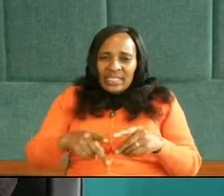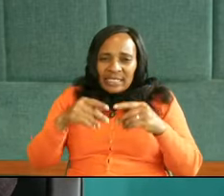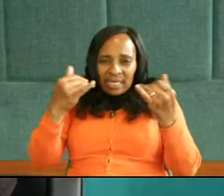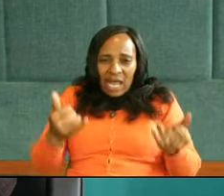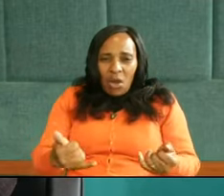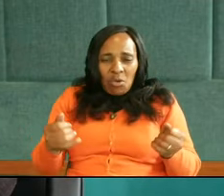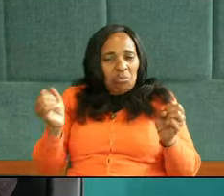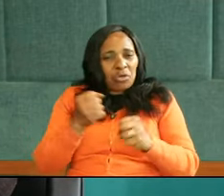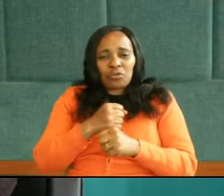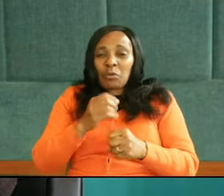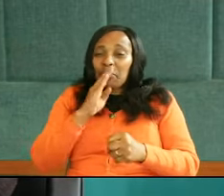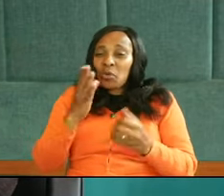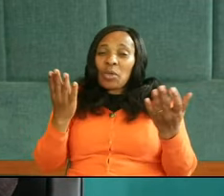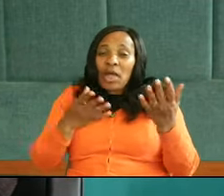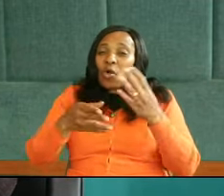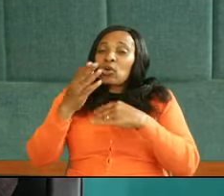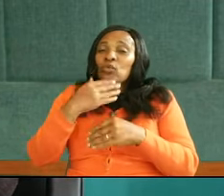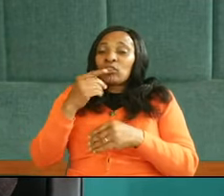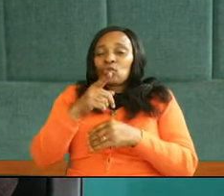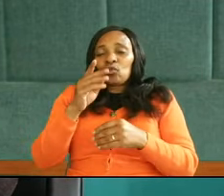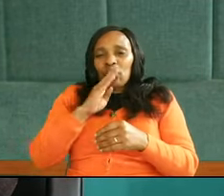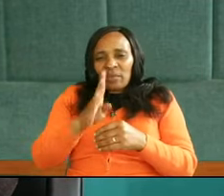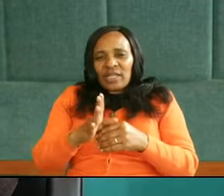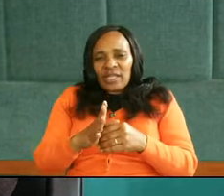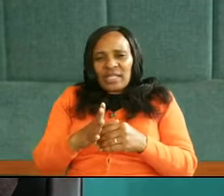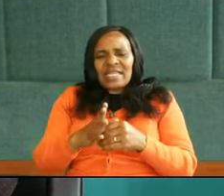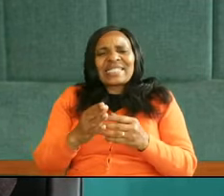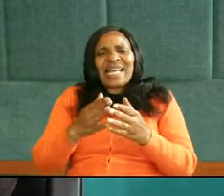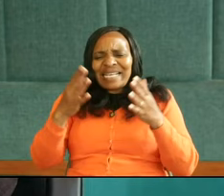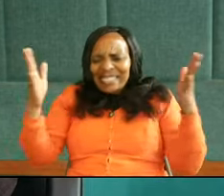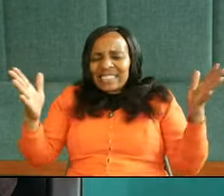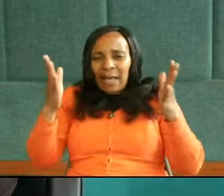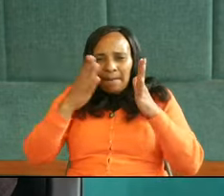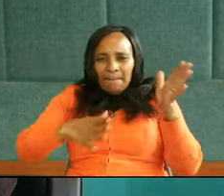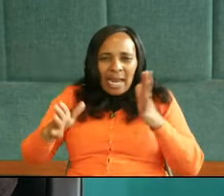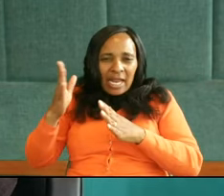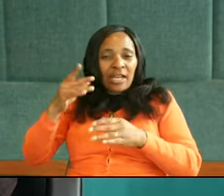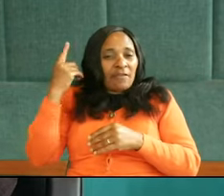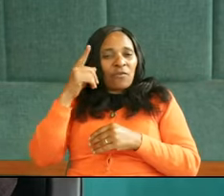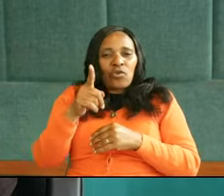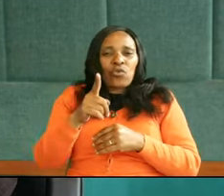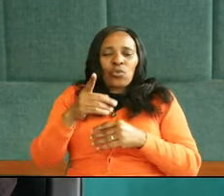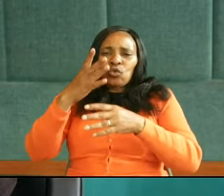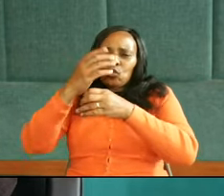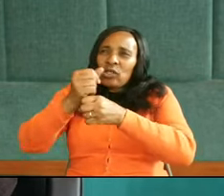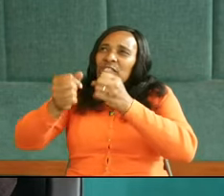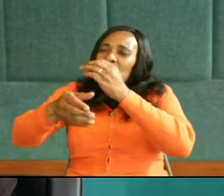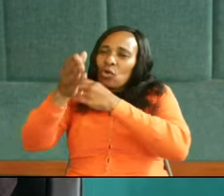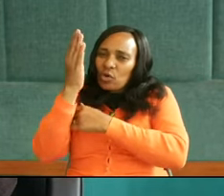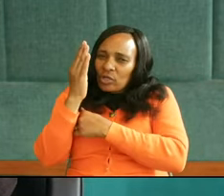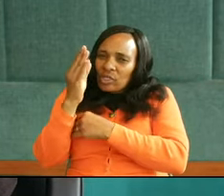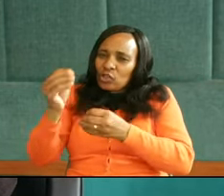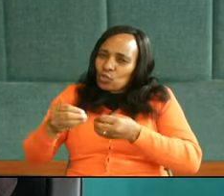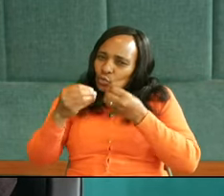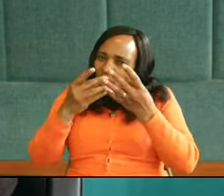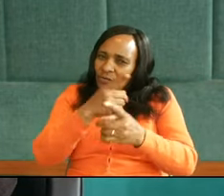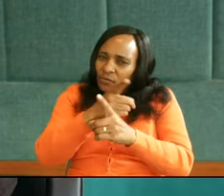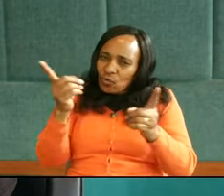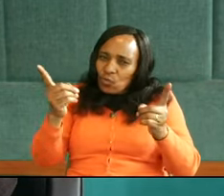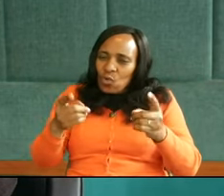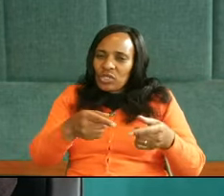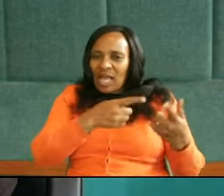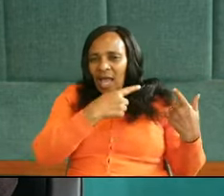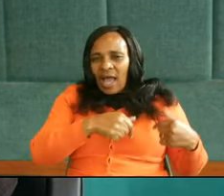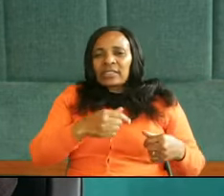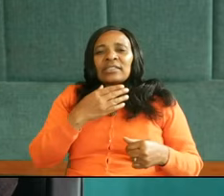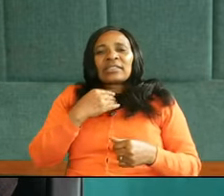where God wants you to be. There is a greater plan for you. So just trust in God to give you your heart's